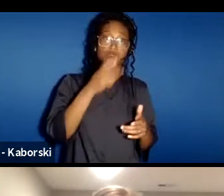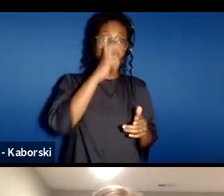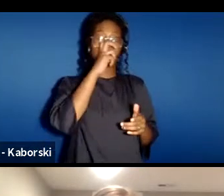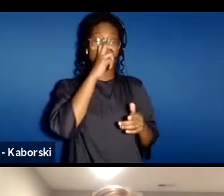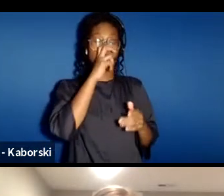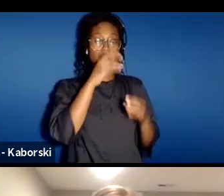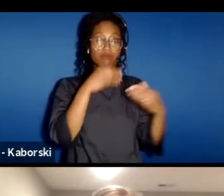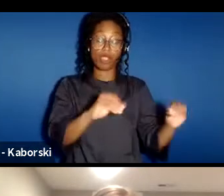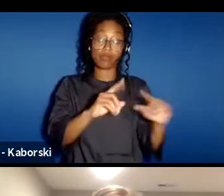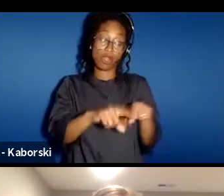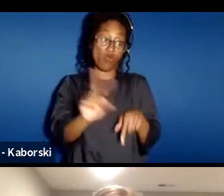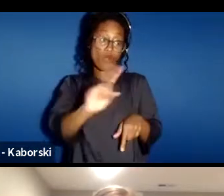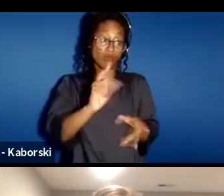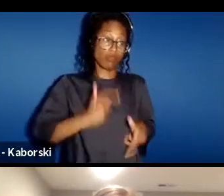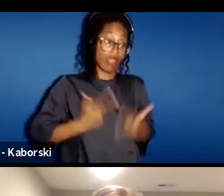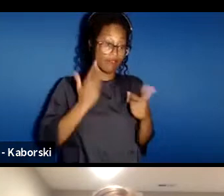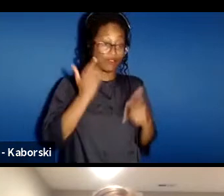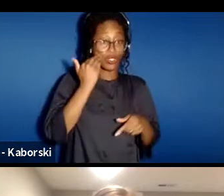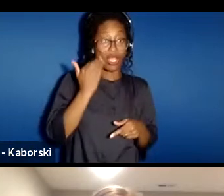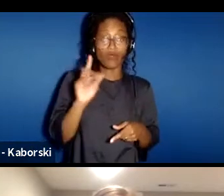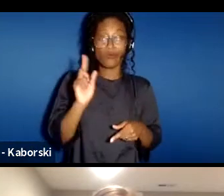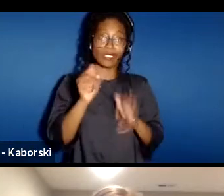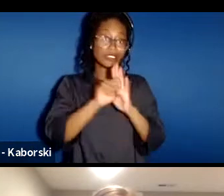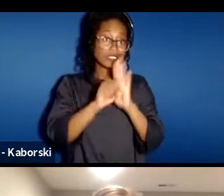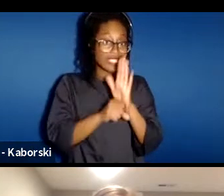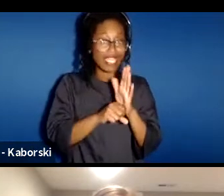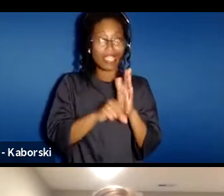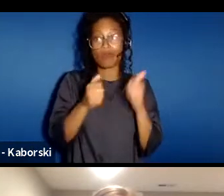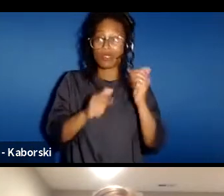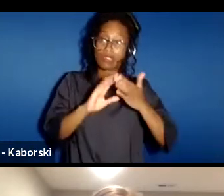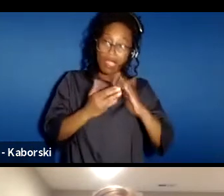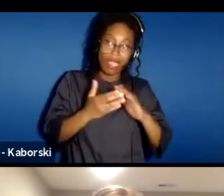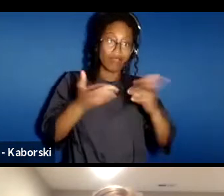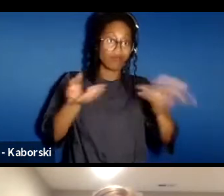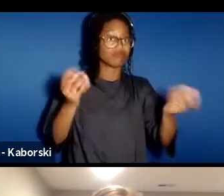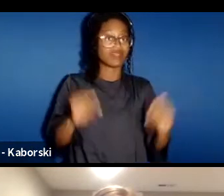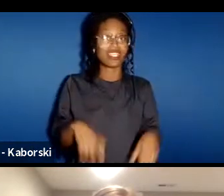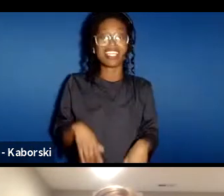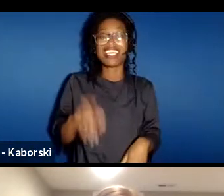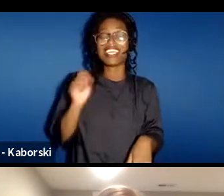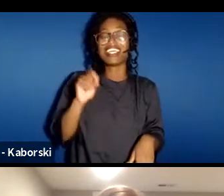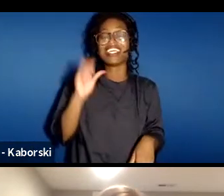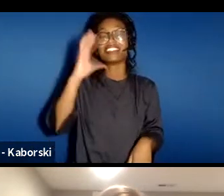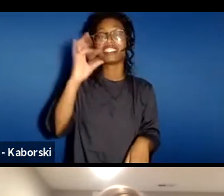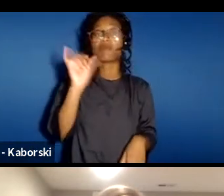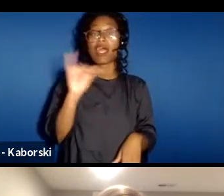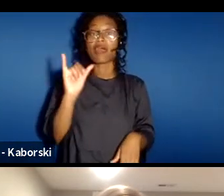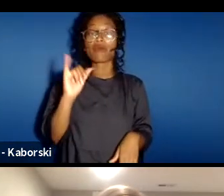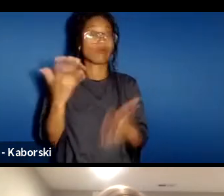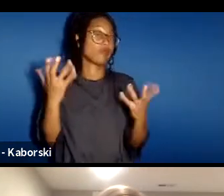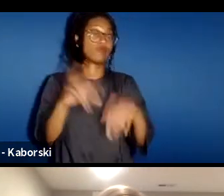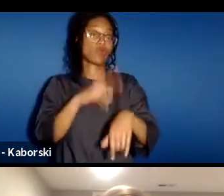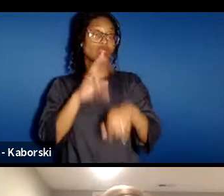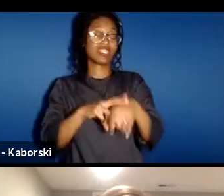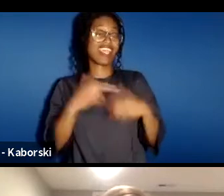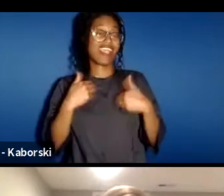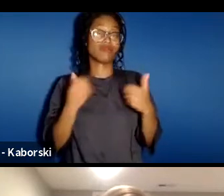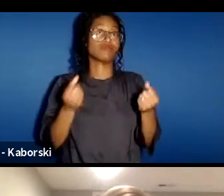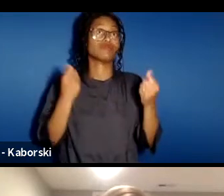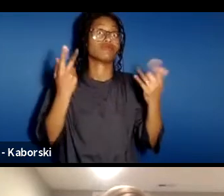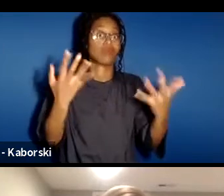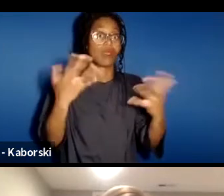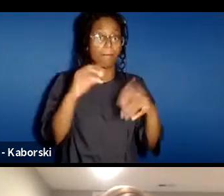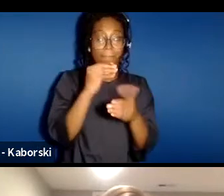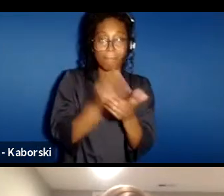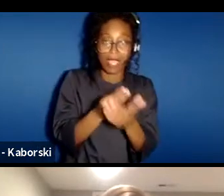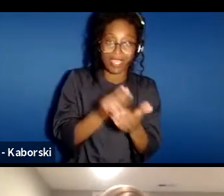depending on where you're at and what state and municipality you're in. So Yeah, well, it seems like they have, well, of course, they have a ton of money and they're throwing